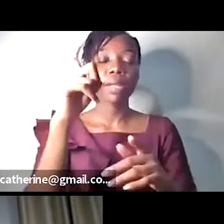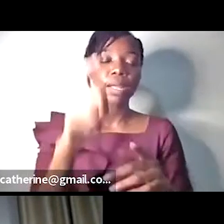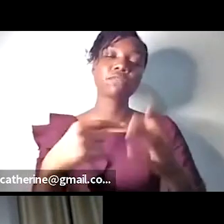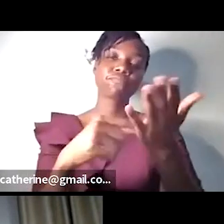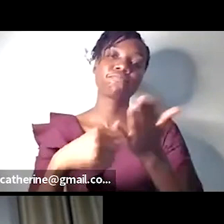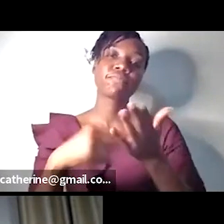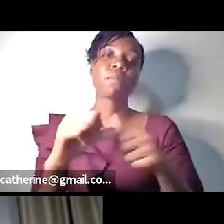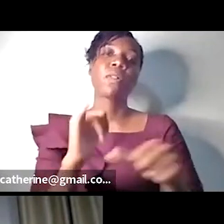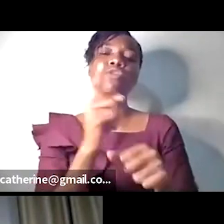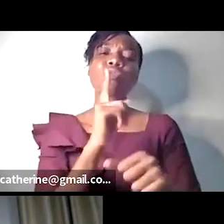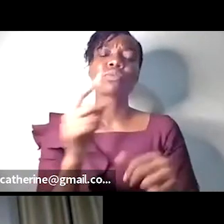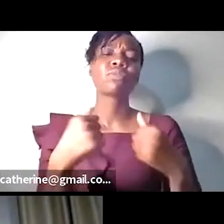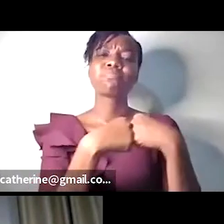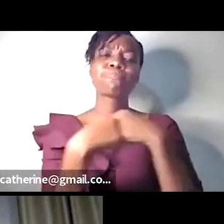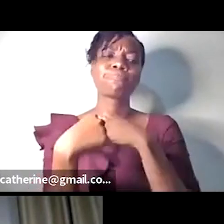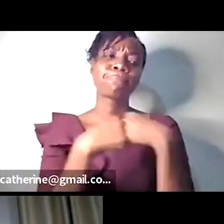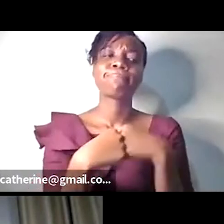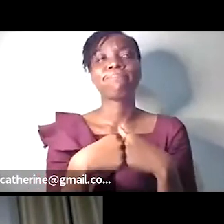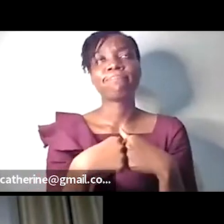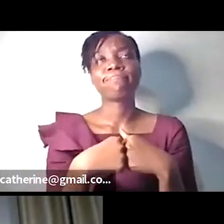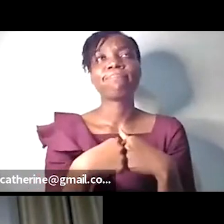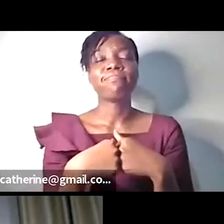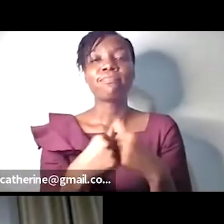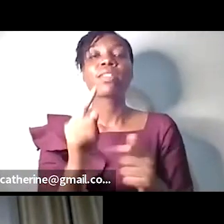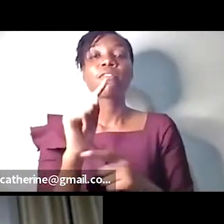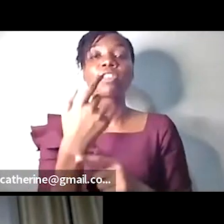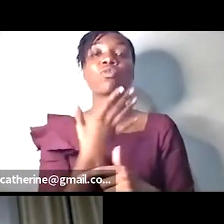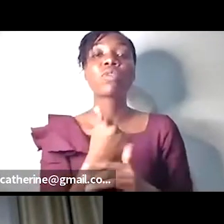the challenges, let me first start by